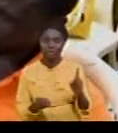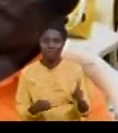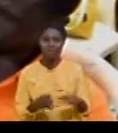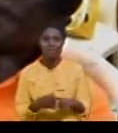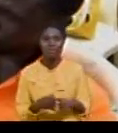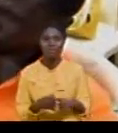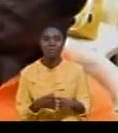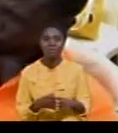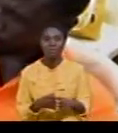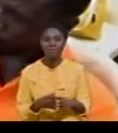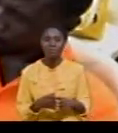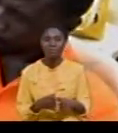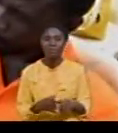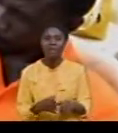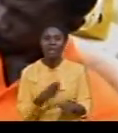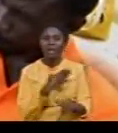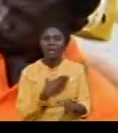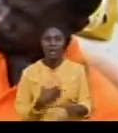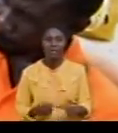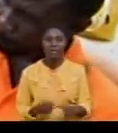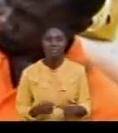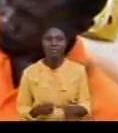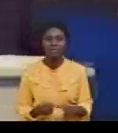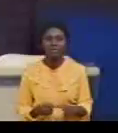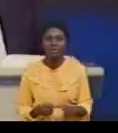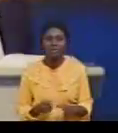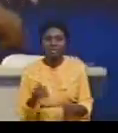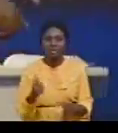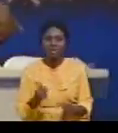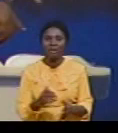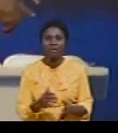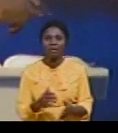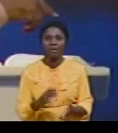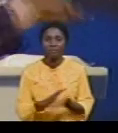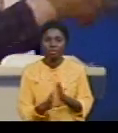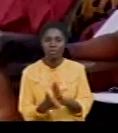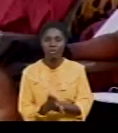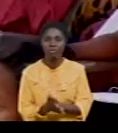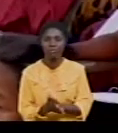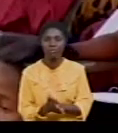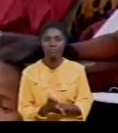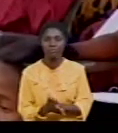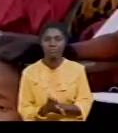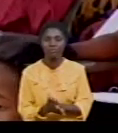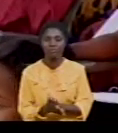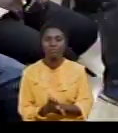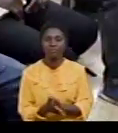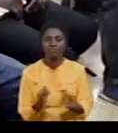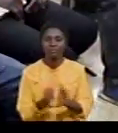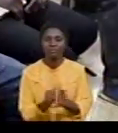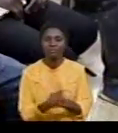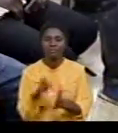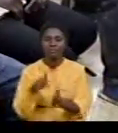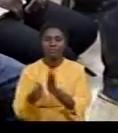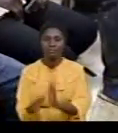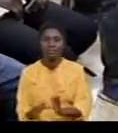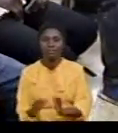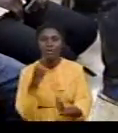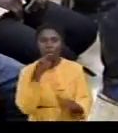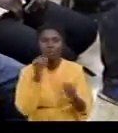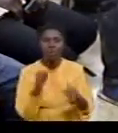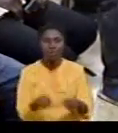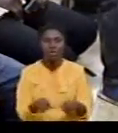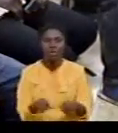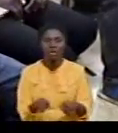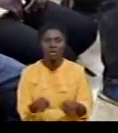And Cain was that murderer. Who can bring a clean thing out of